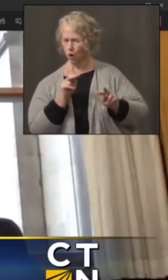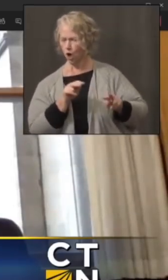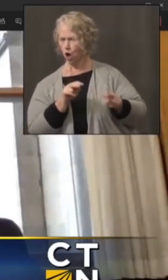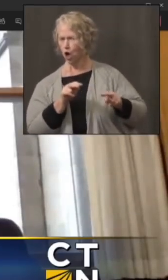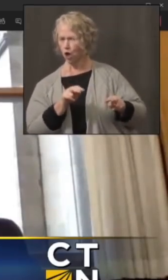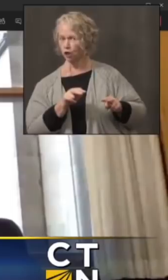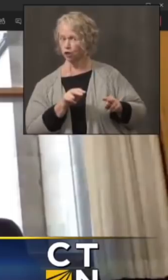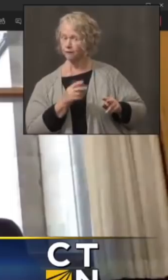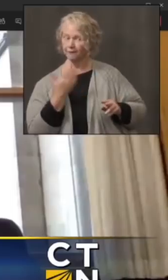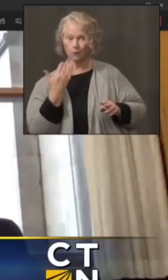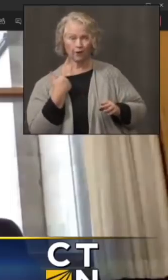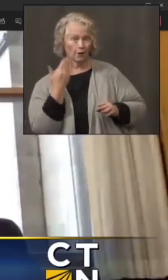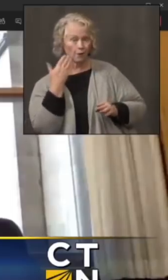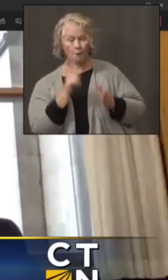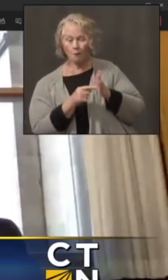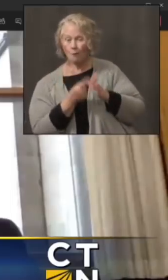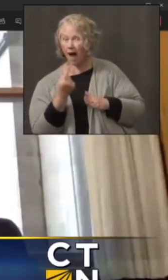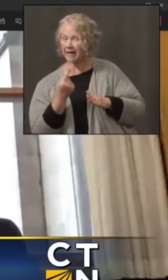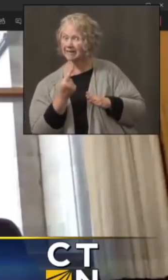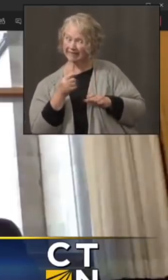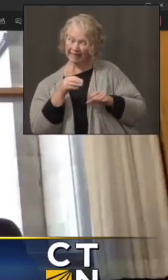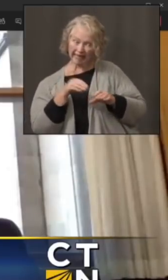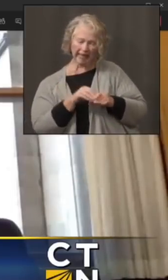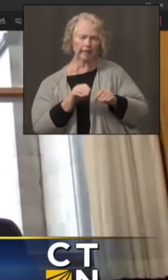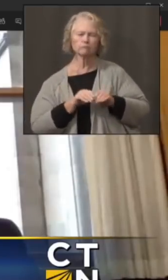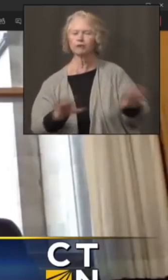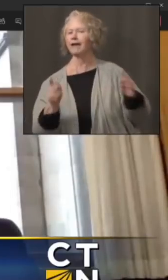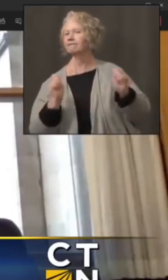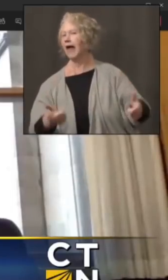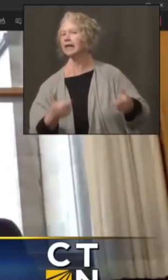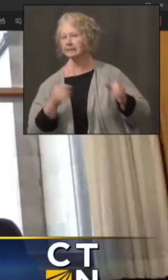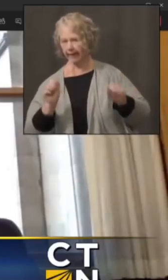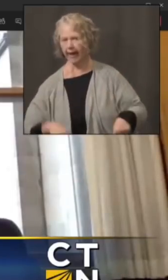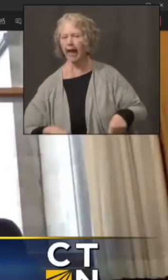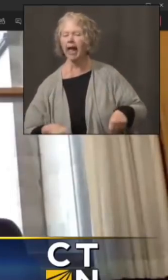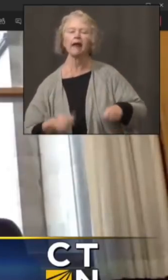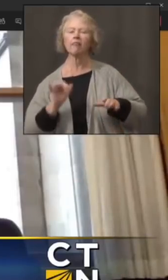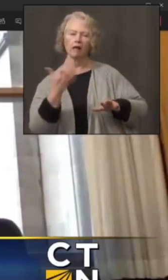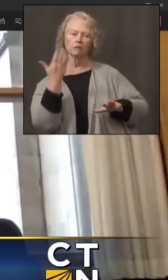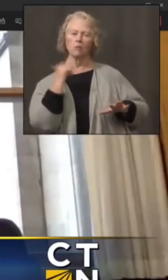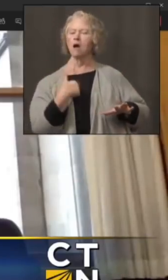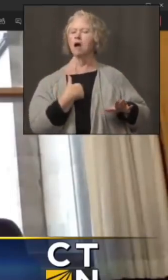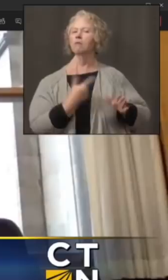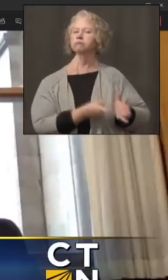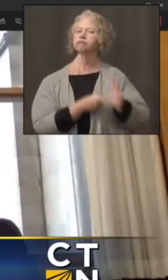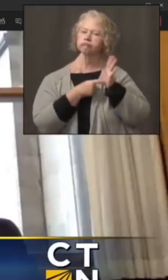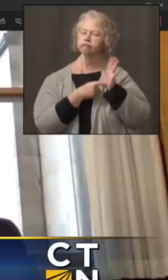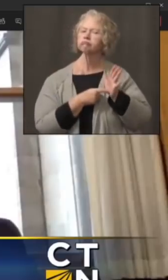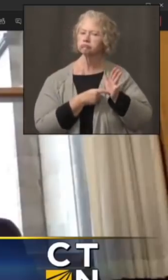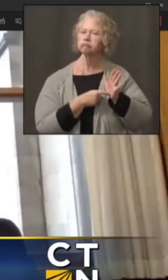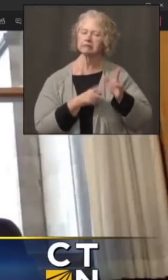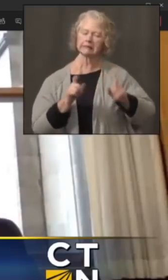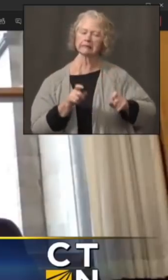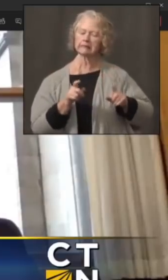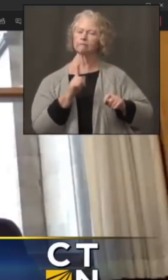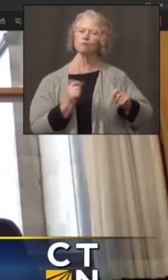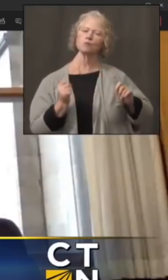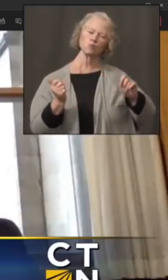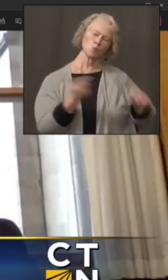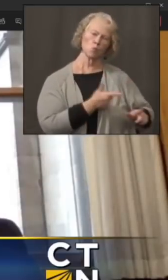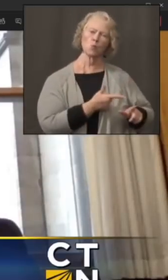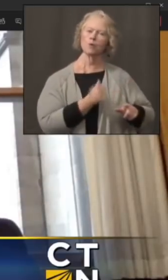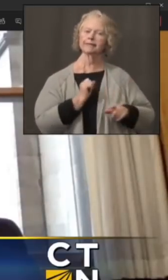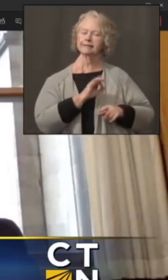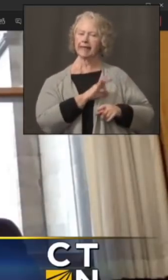that once COVID gets into nursing homes, how quickly it can spread, we have reinstituted testing for all nursing homes weekly for